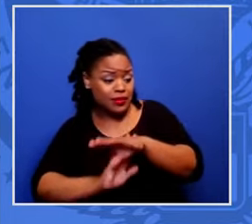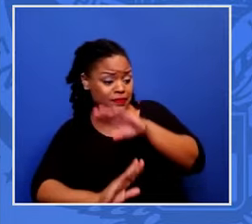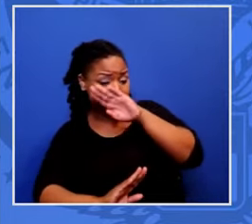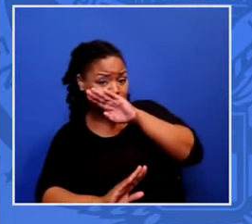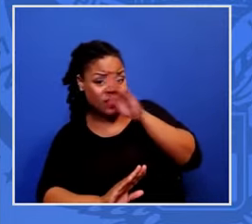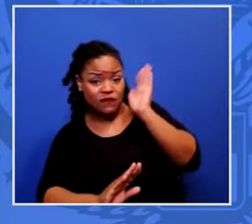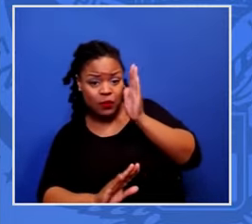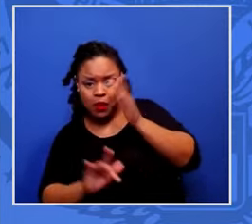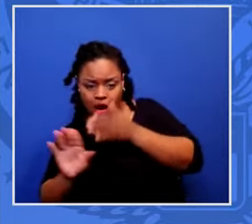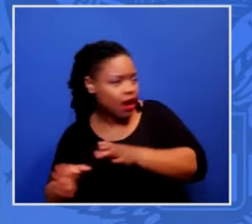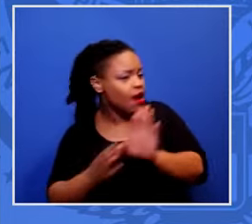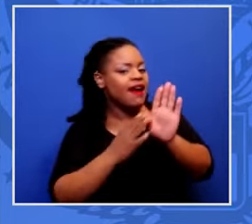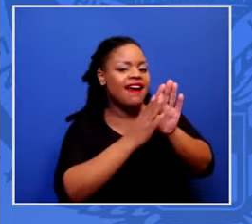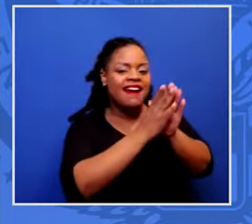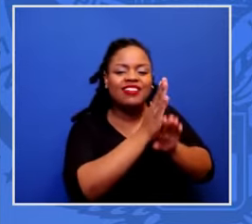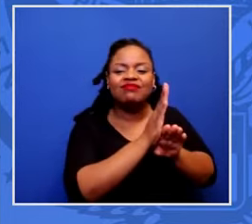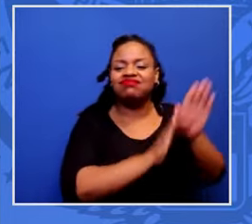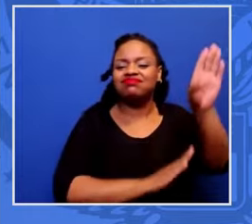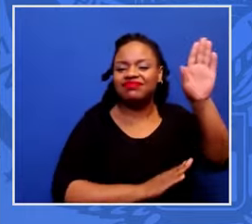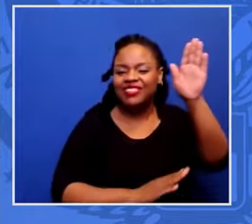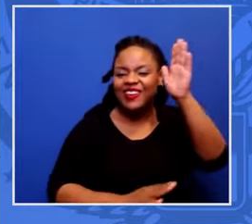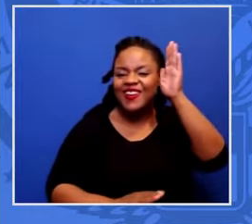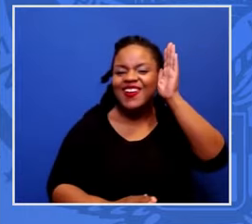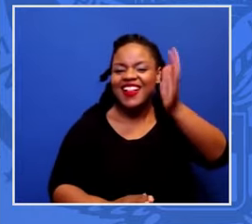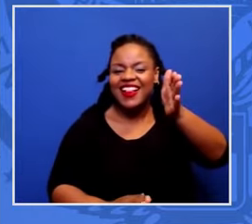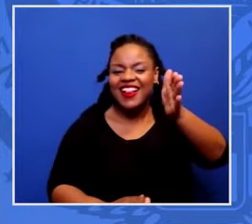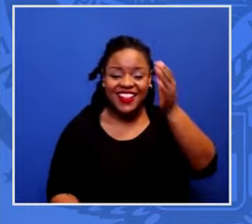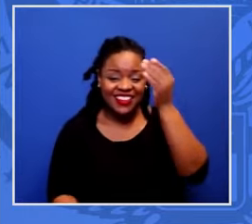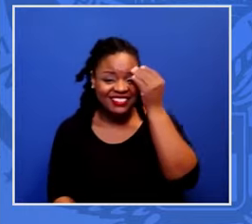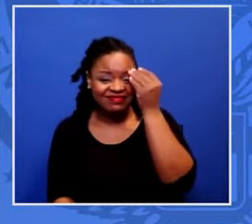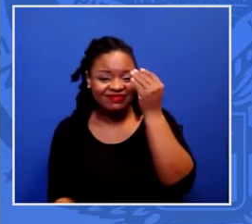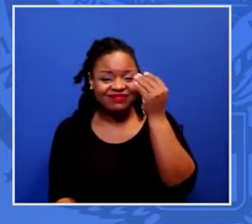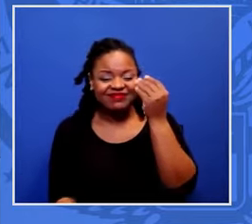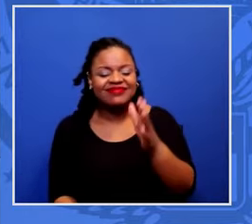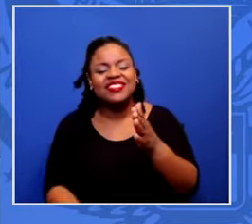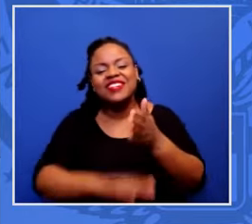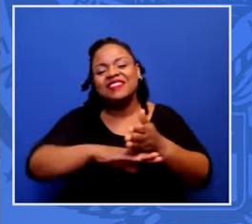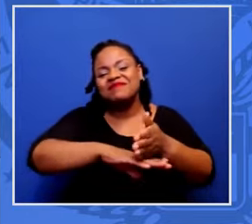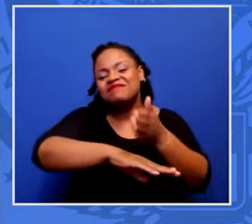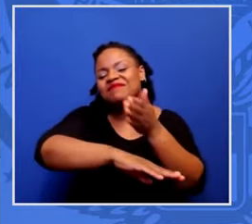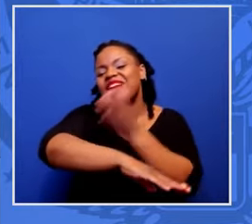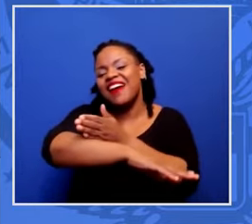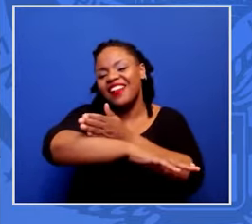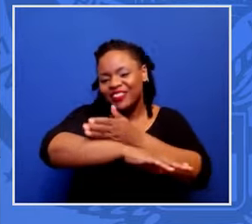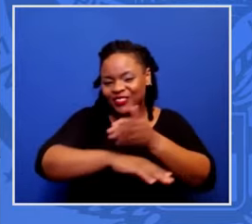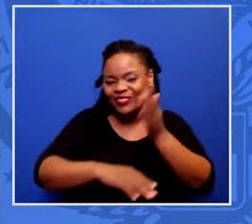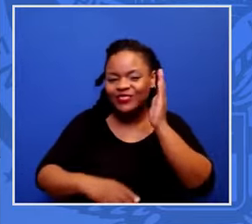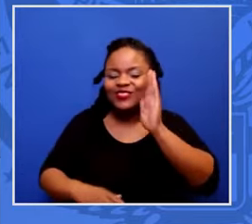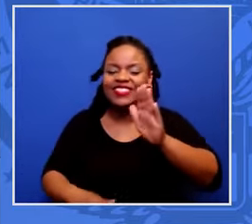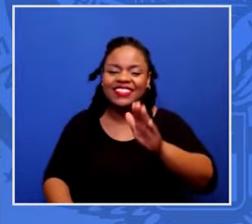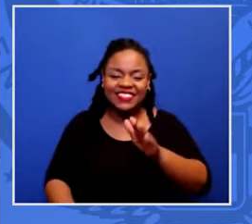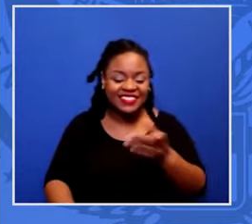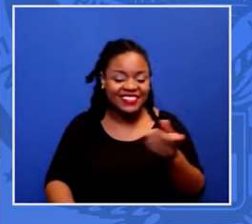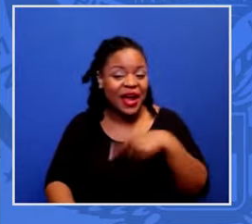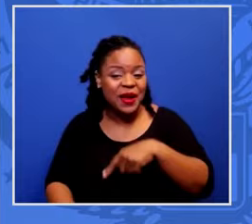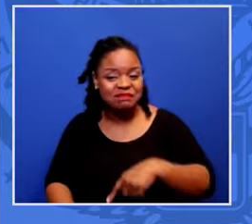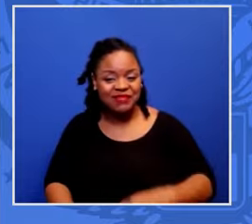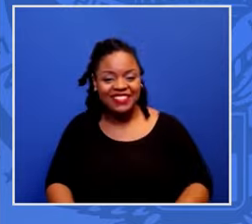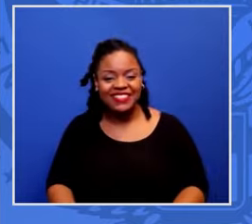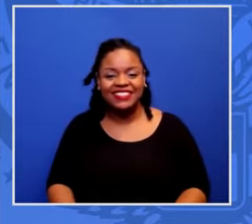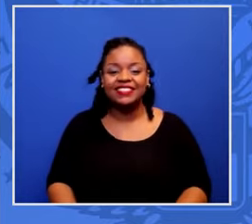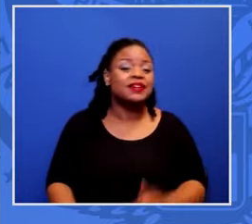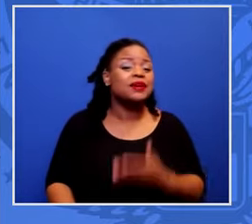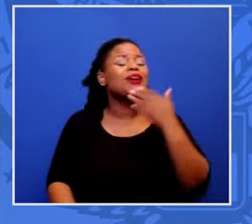But better's ahead, better's ahead, better days are